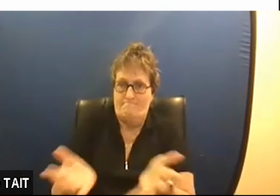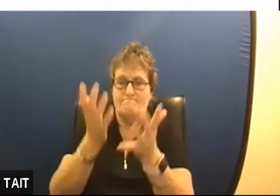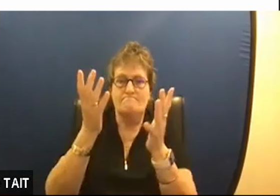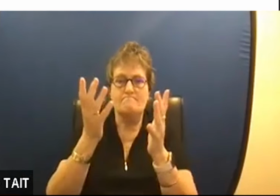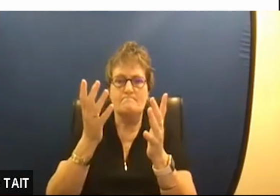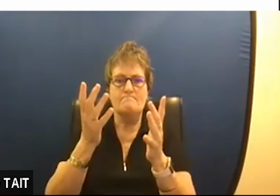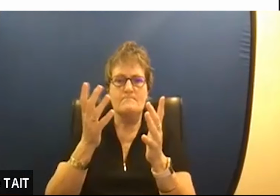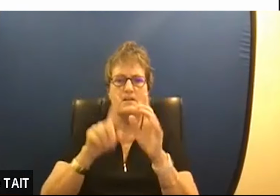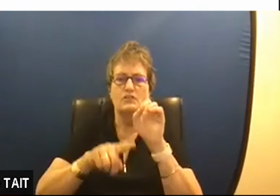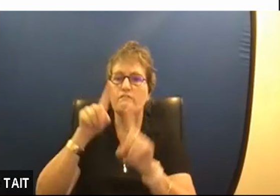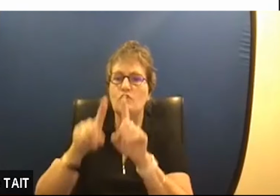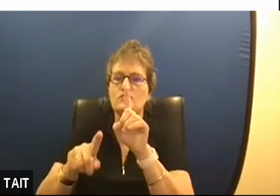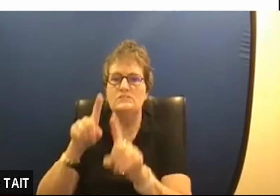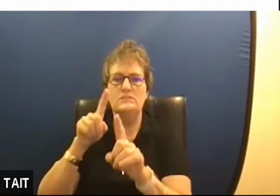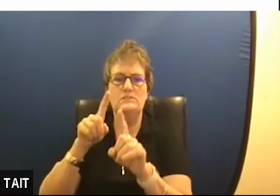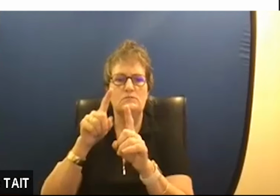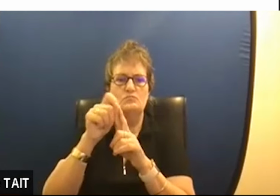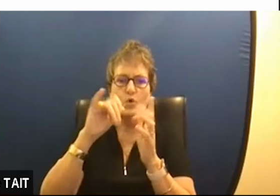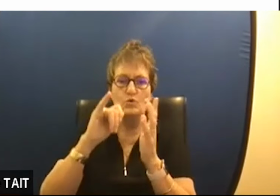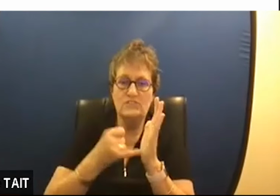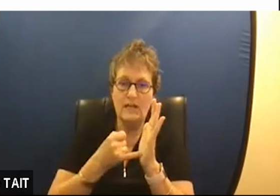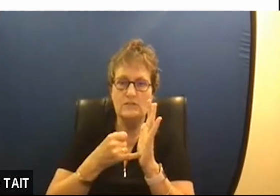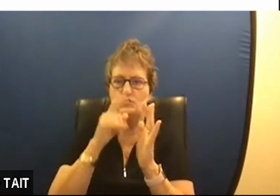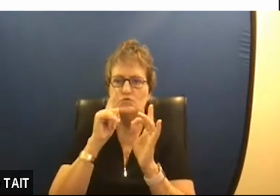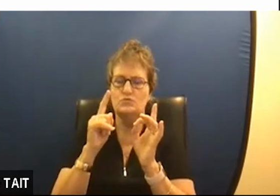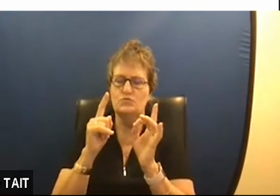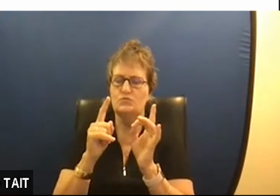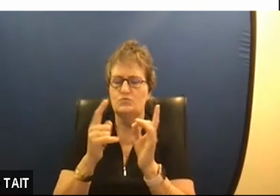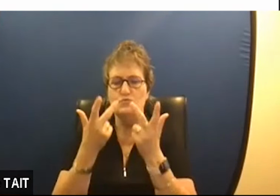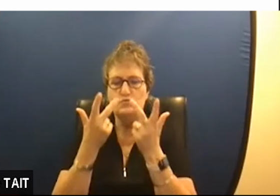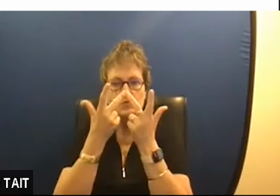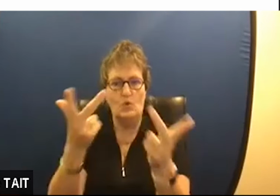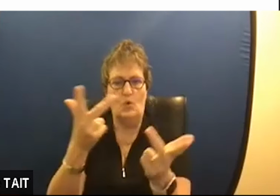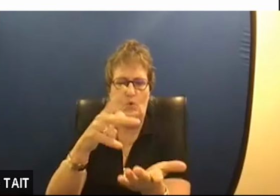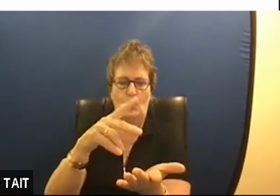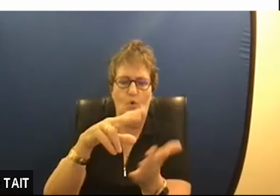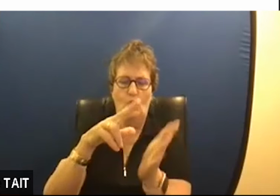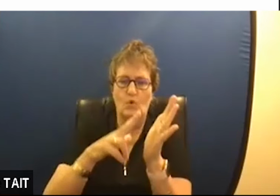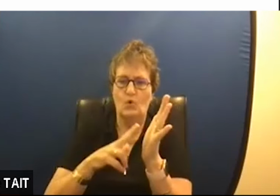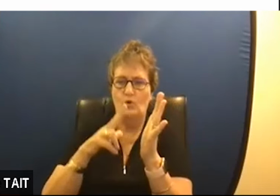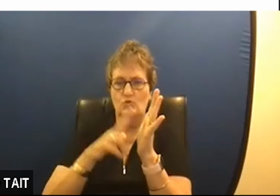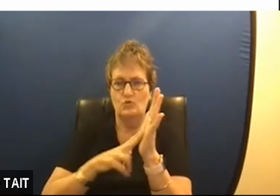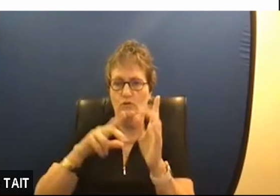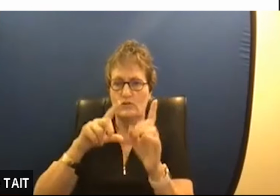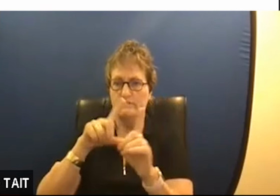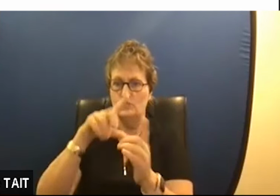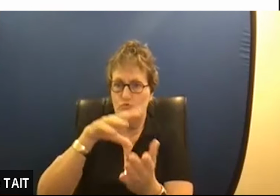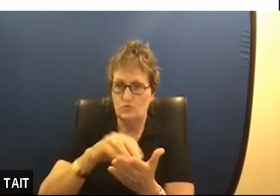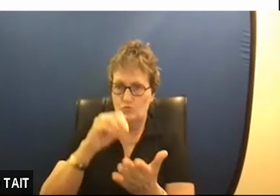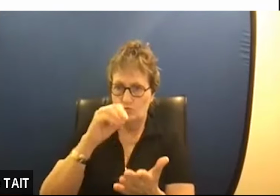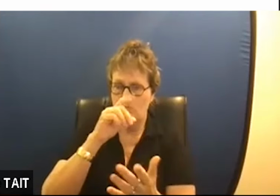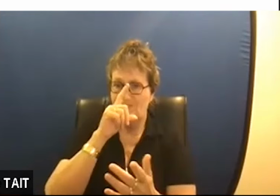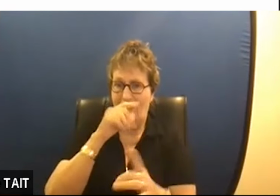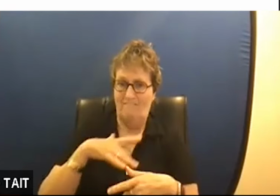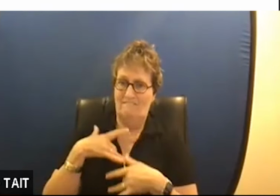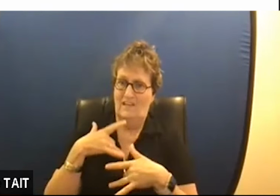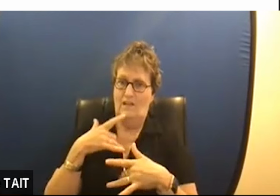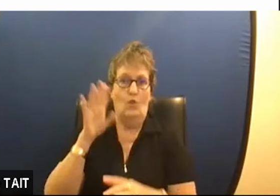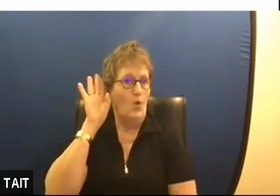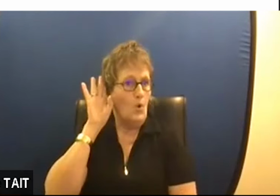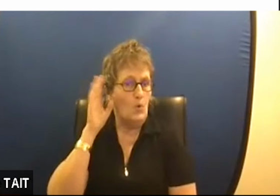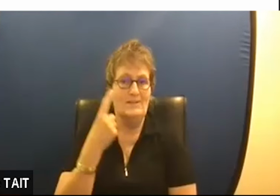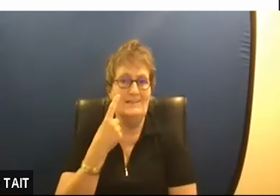more awareness about neurodiverse students' needs and so that a larger neurodiverse student cohort can feel heard and seen? I